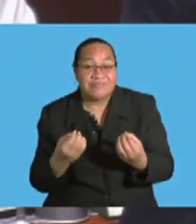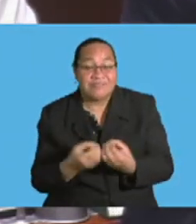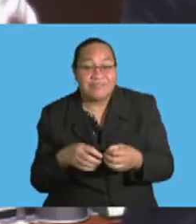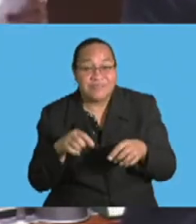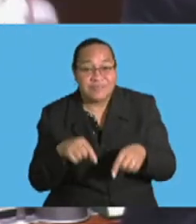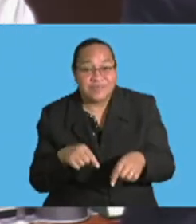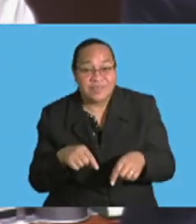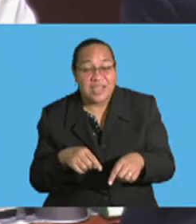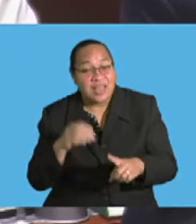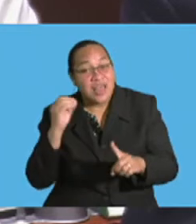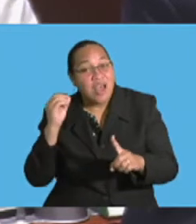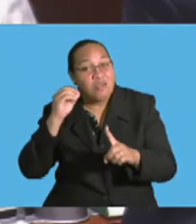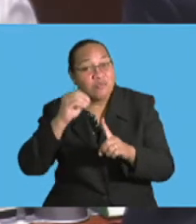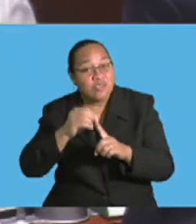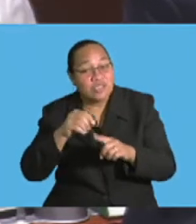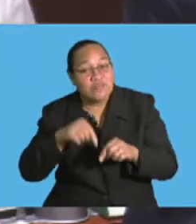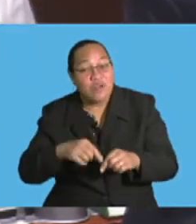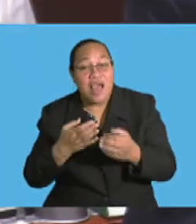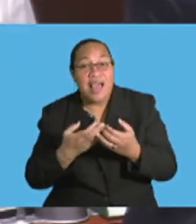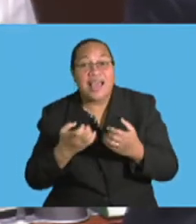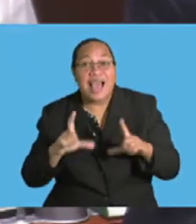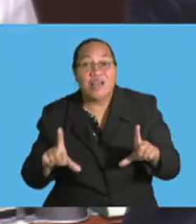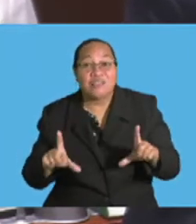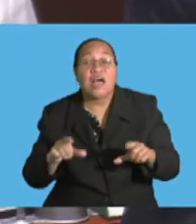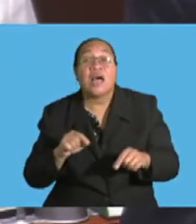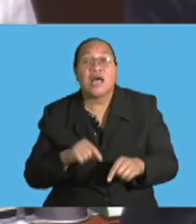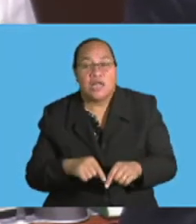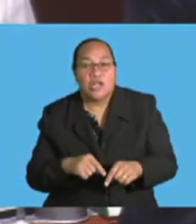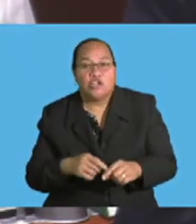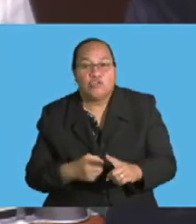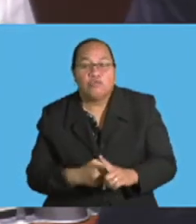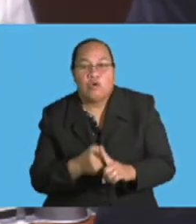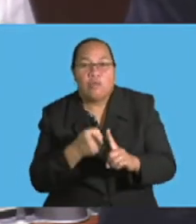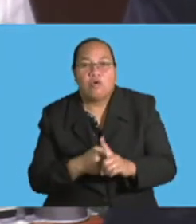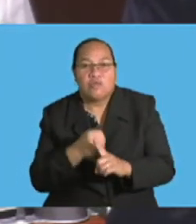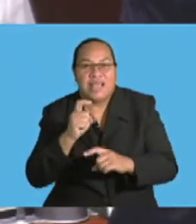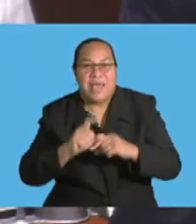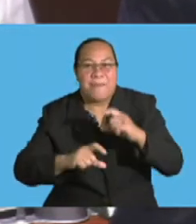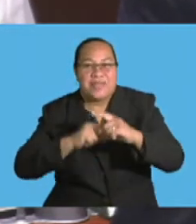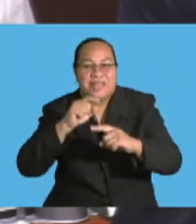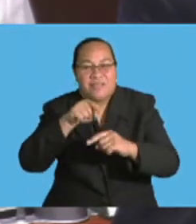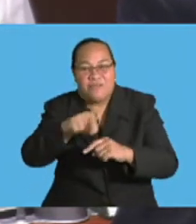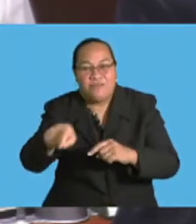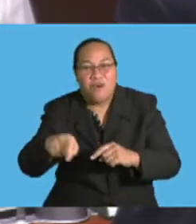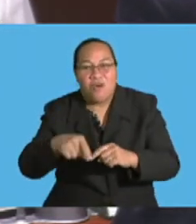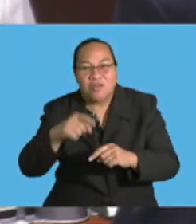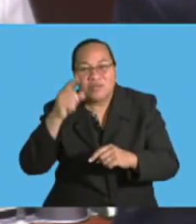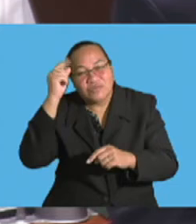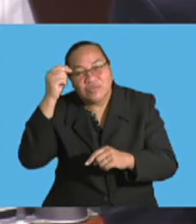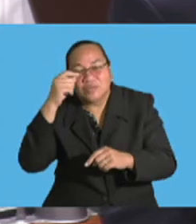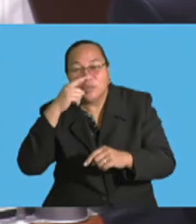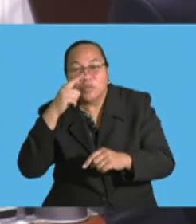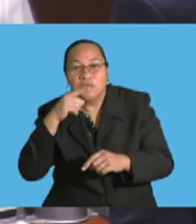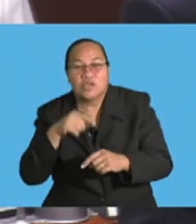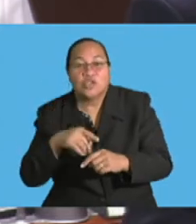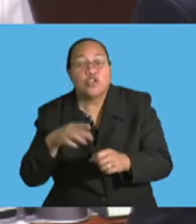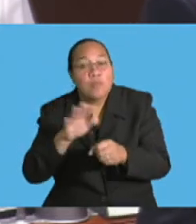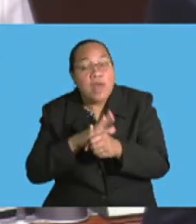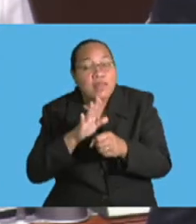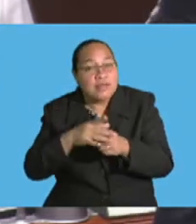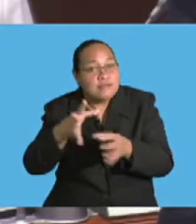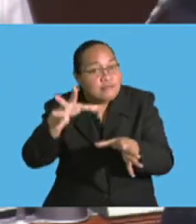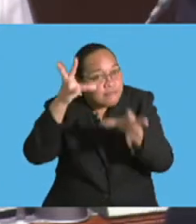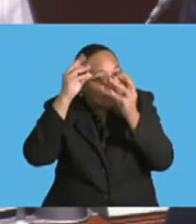The objective of the Council is, of course, to promote the capacity development of the iTaukei, as I've said, to make informed decisions on